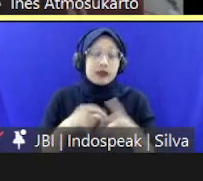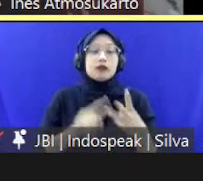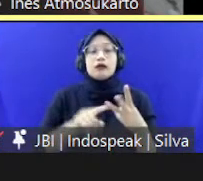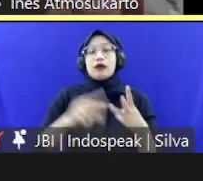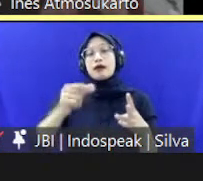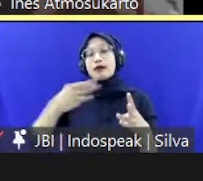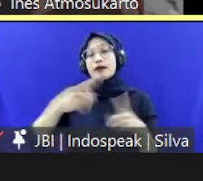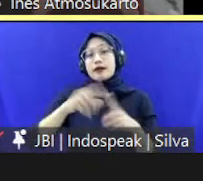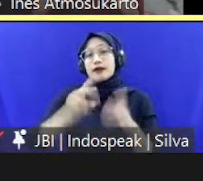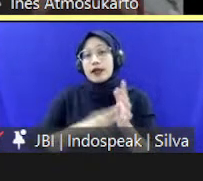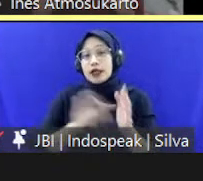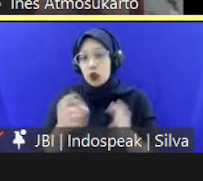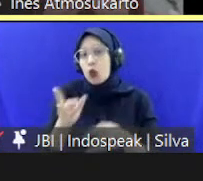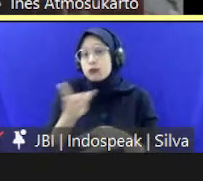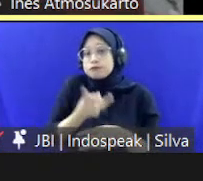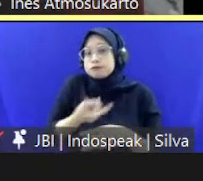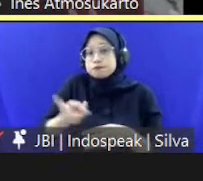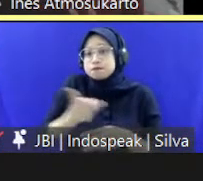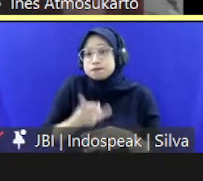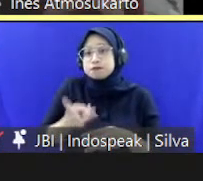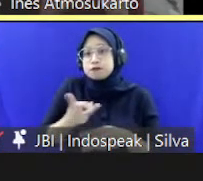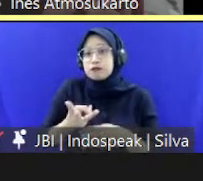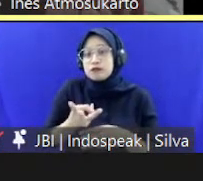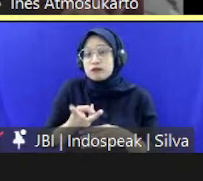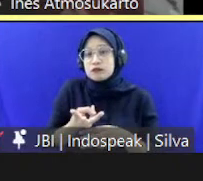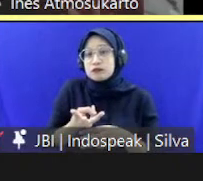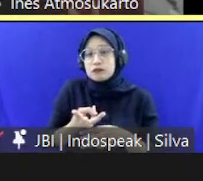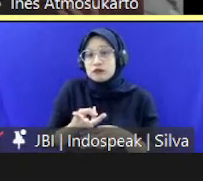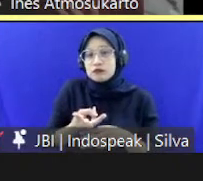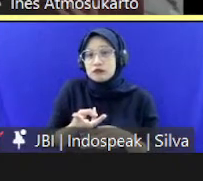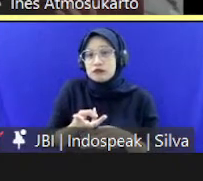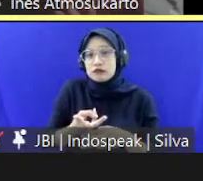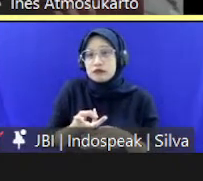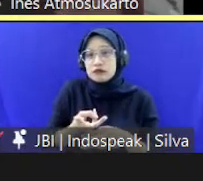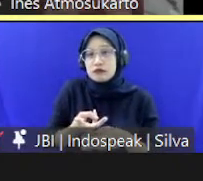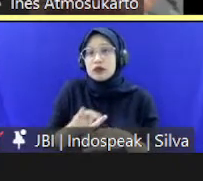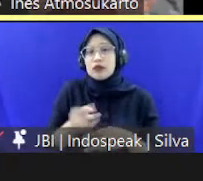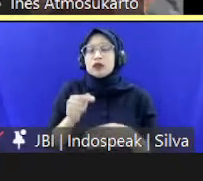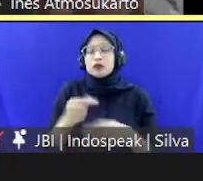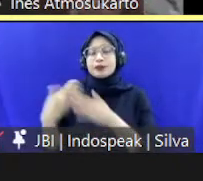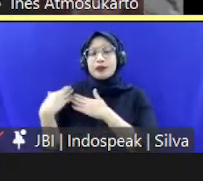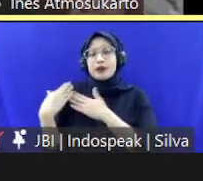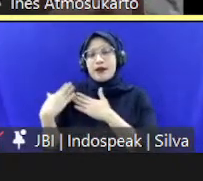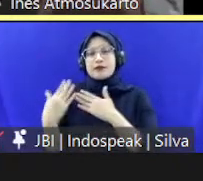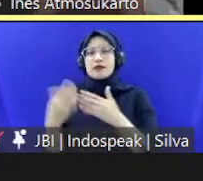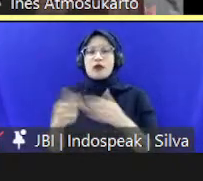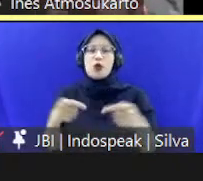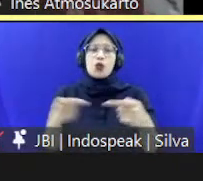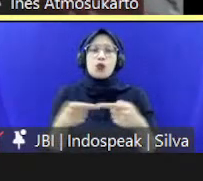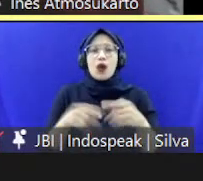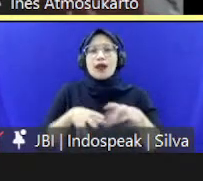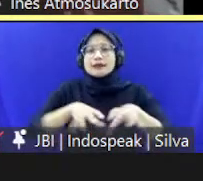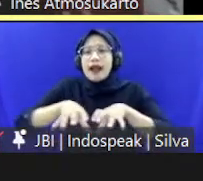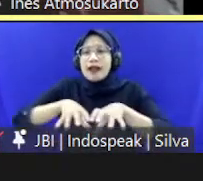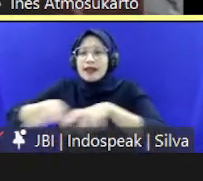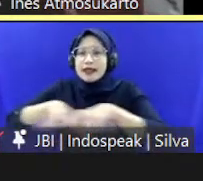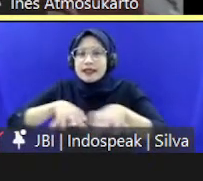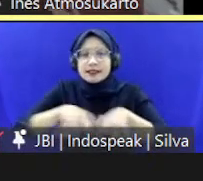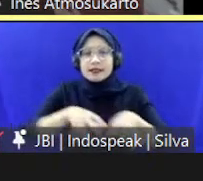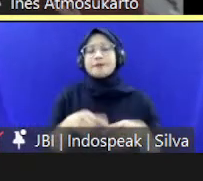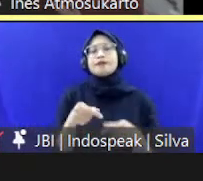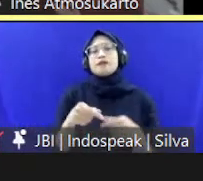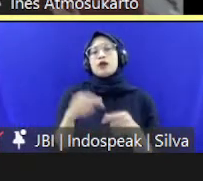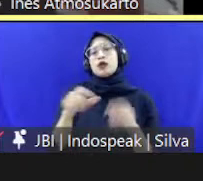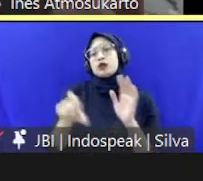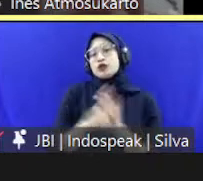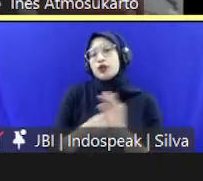all three of them have had critical roles, but more technical roles. Ibu Retno, for example, tirelessly negotiating access